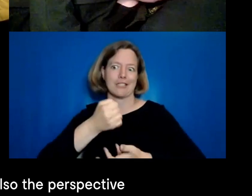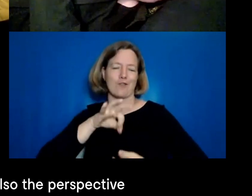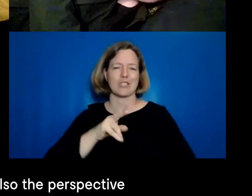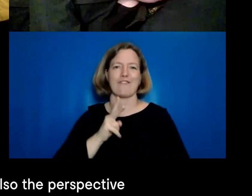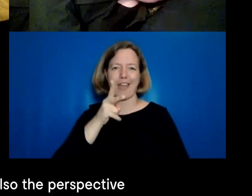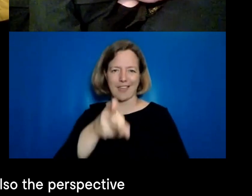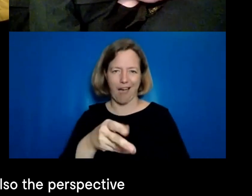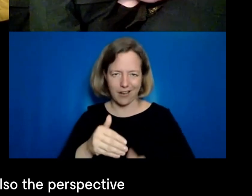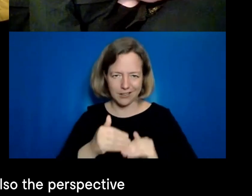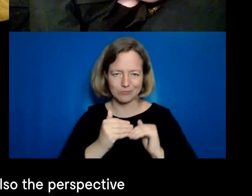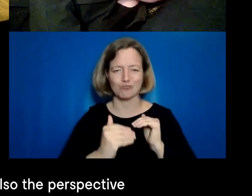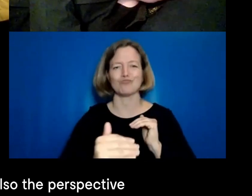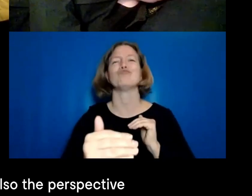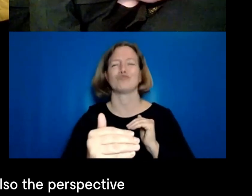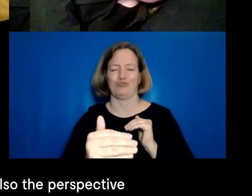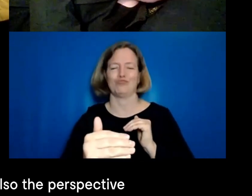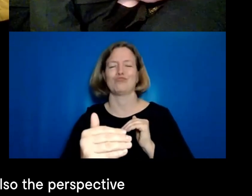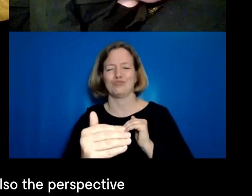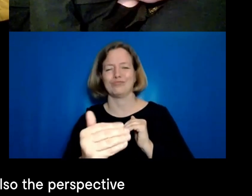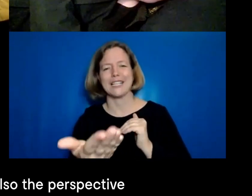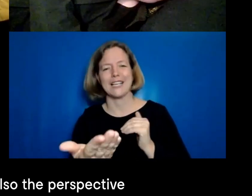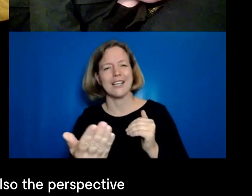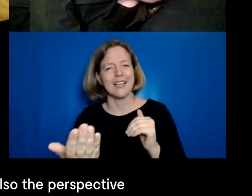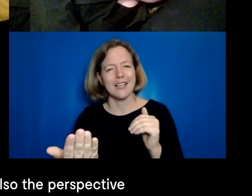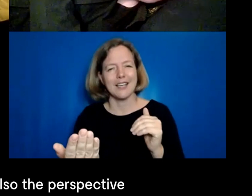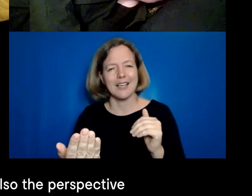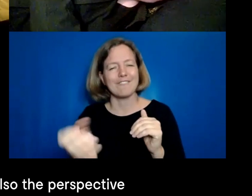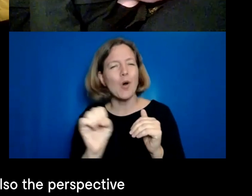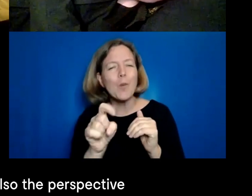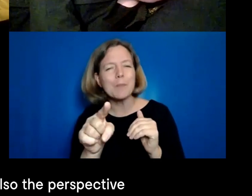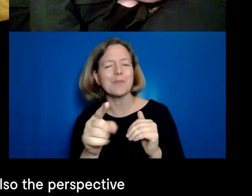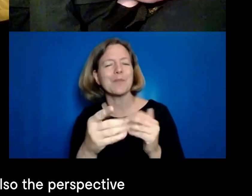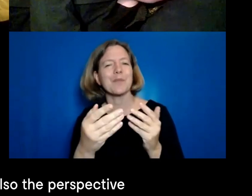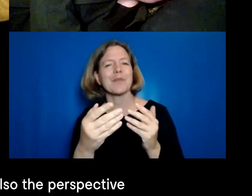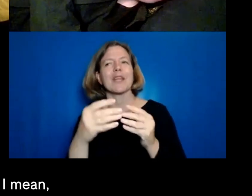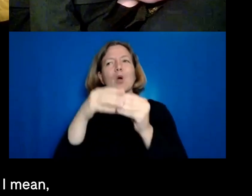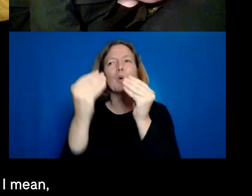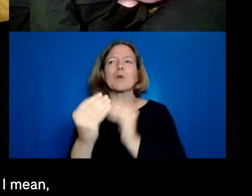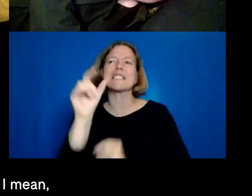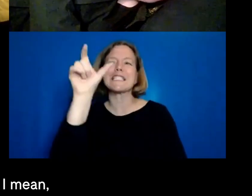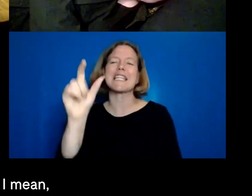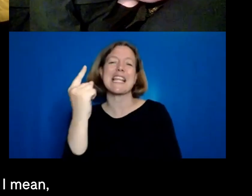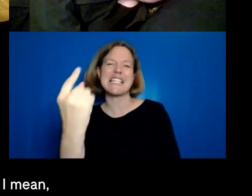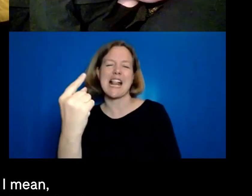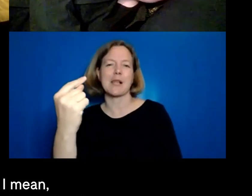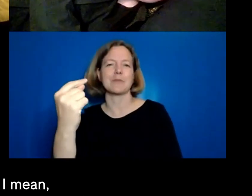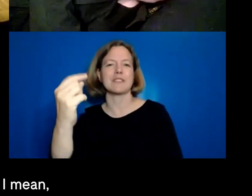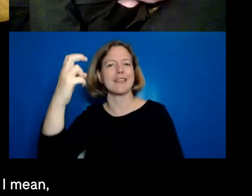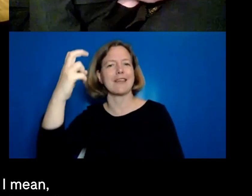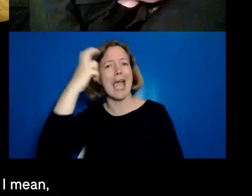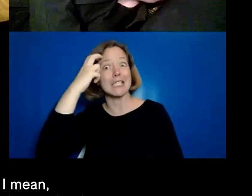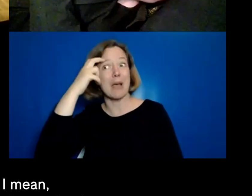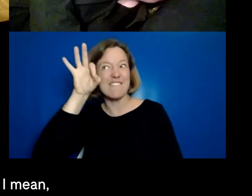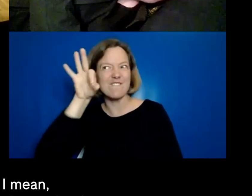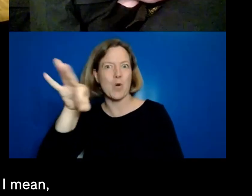also the perspective that artists as experts of the art, and I mean, artists are